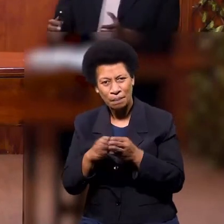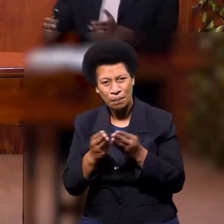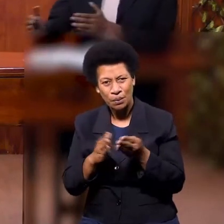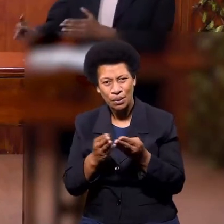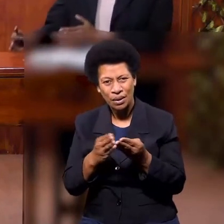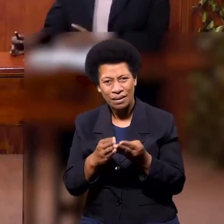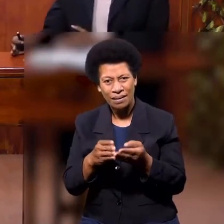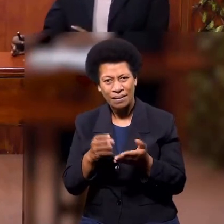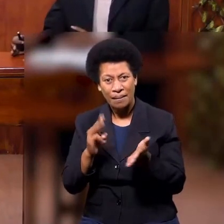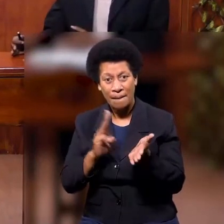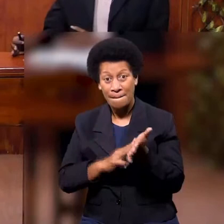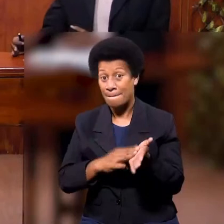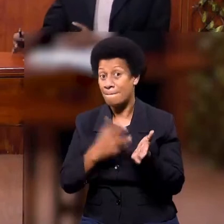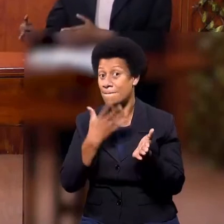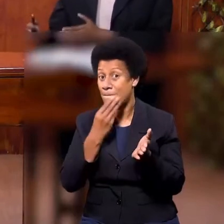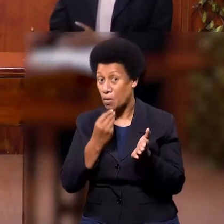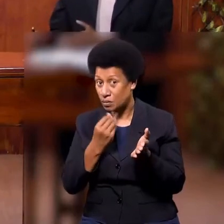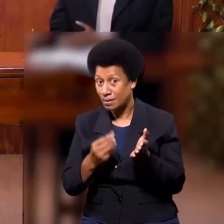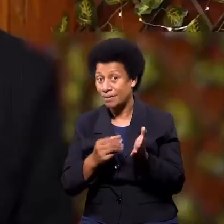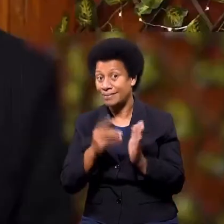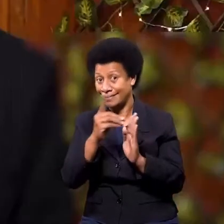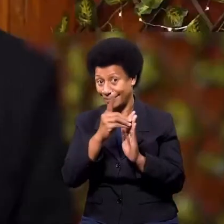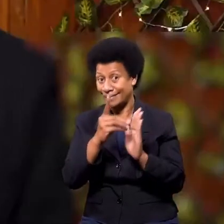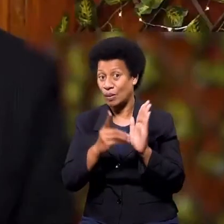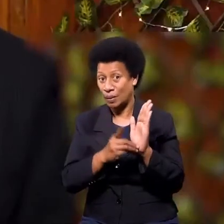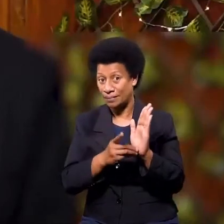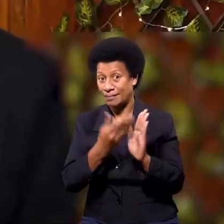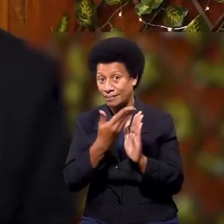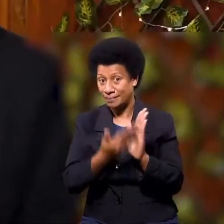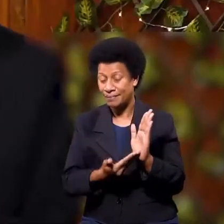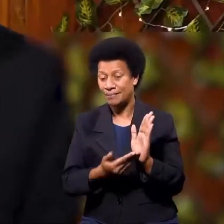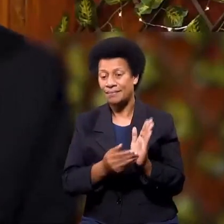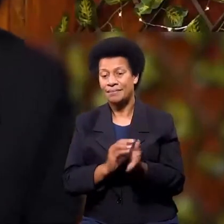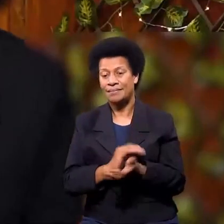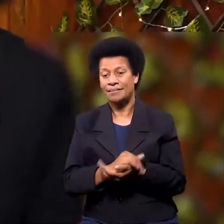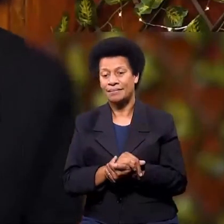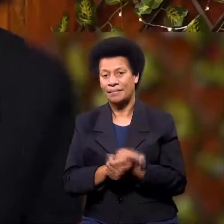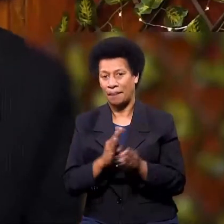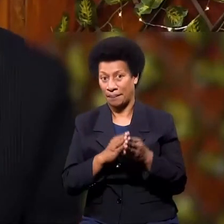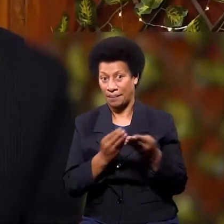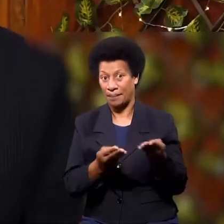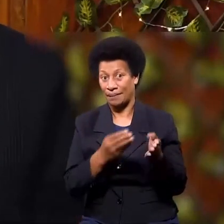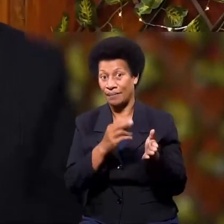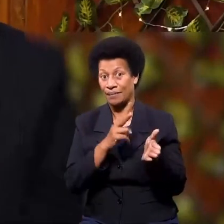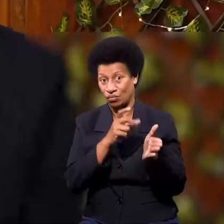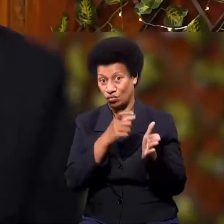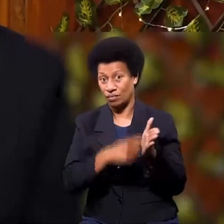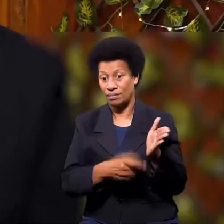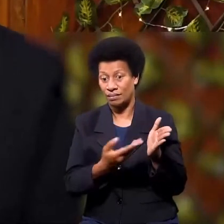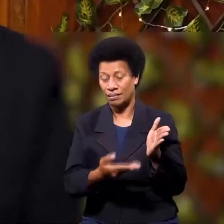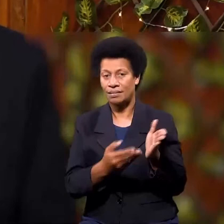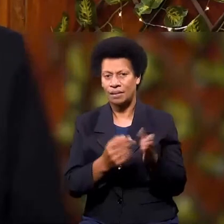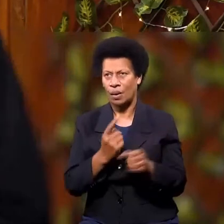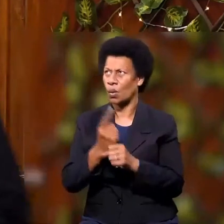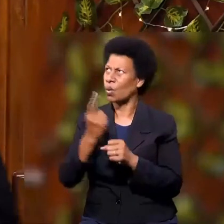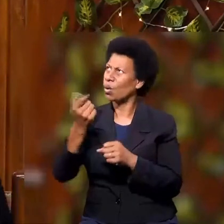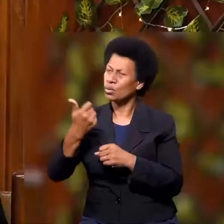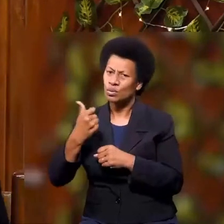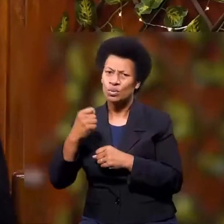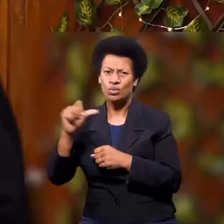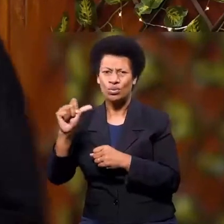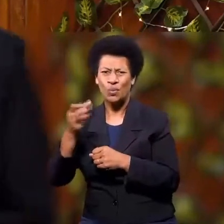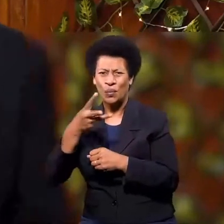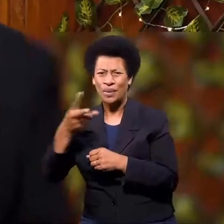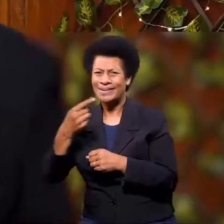Moses and the book of Deuteronomy. Moses uses it often. God uses it often to remind the